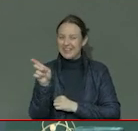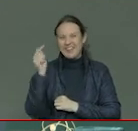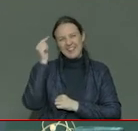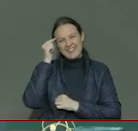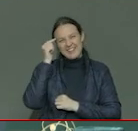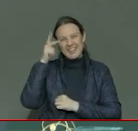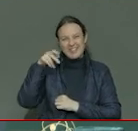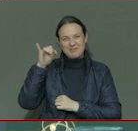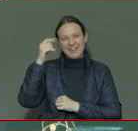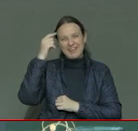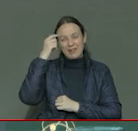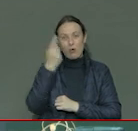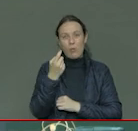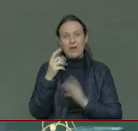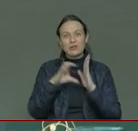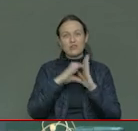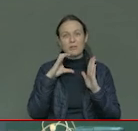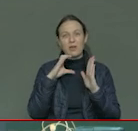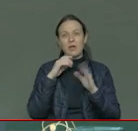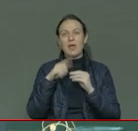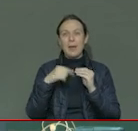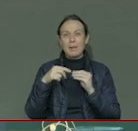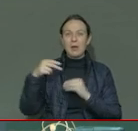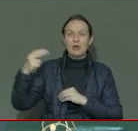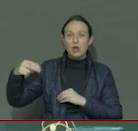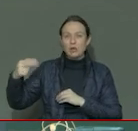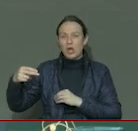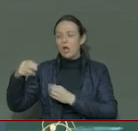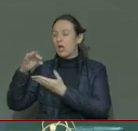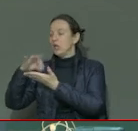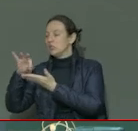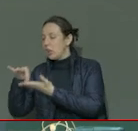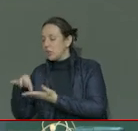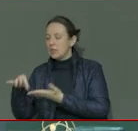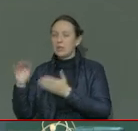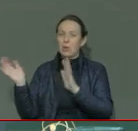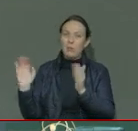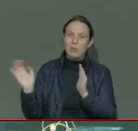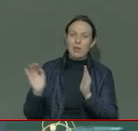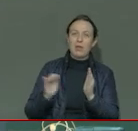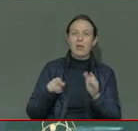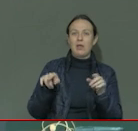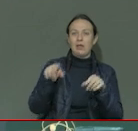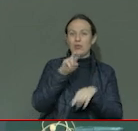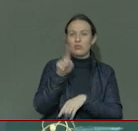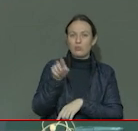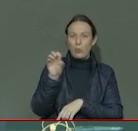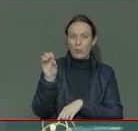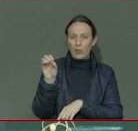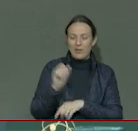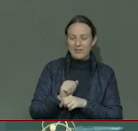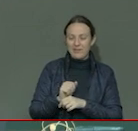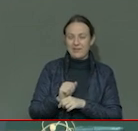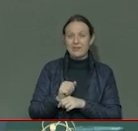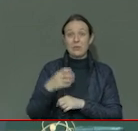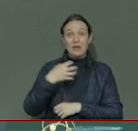an entire chapter, I think, where they speak about the hotel keeping and comparing it to both. So now he owns the Pondicherry